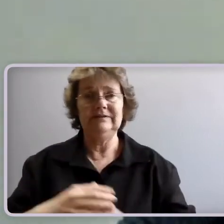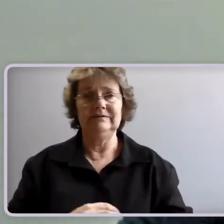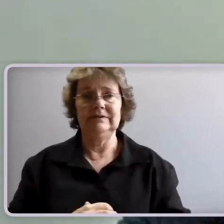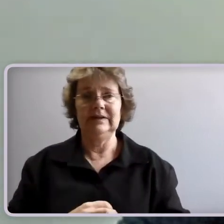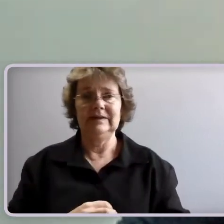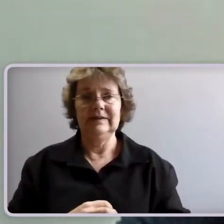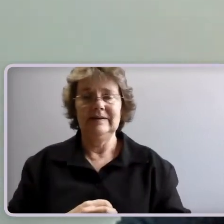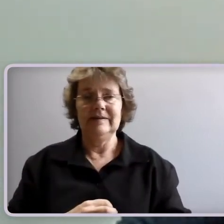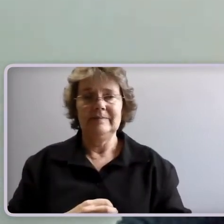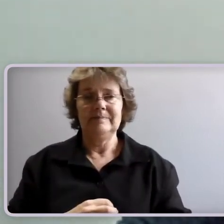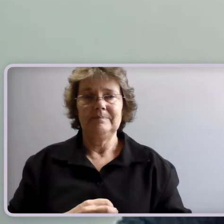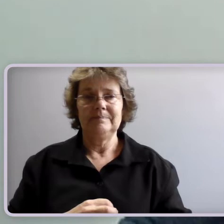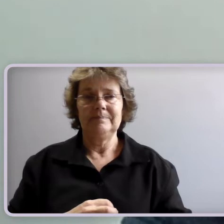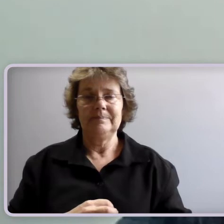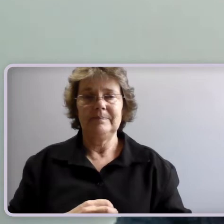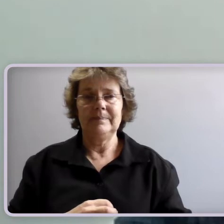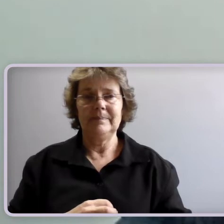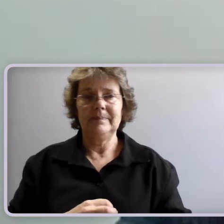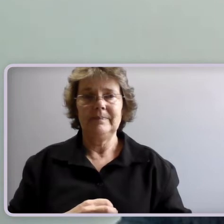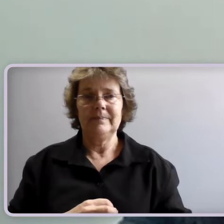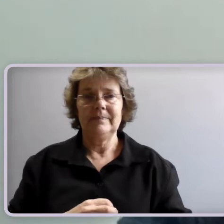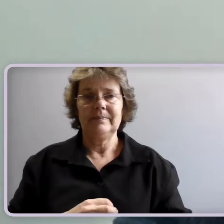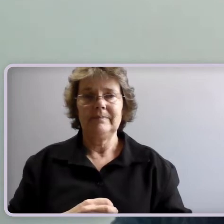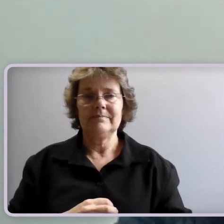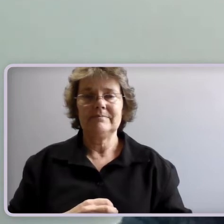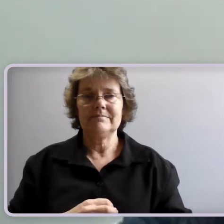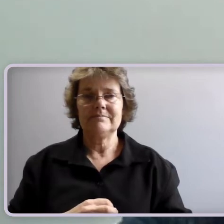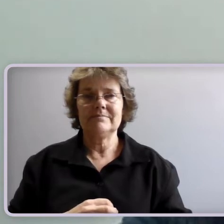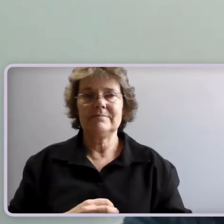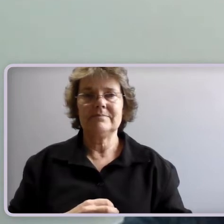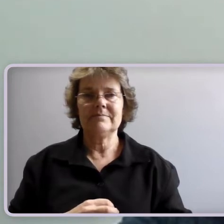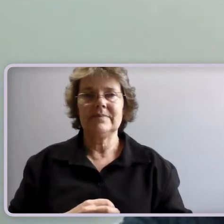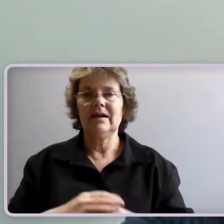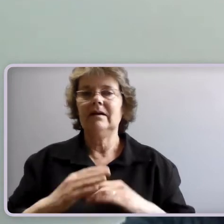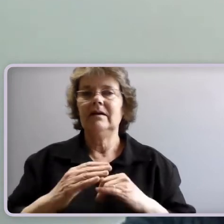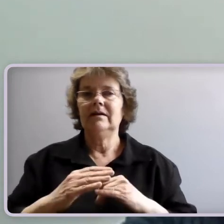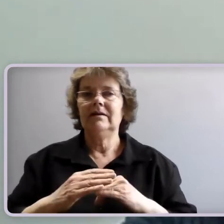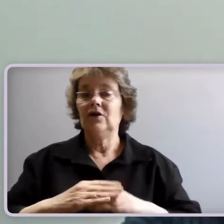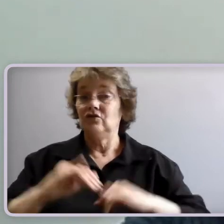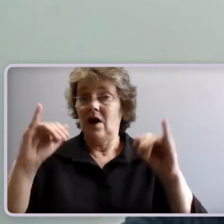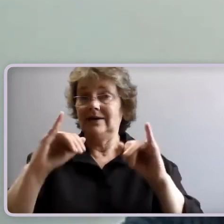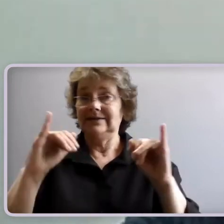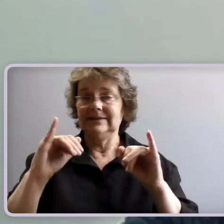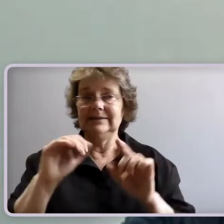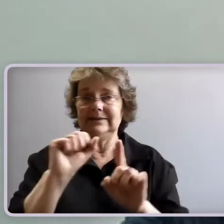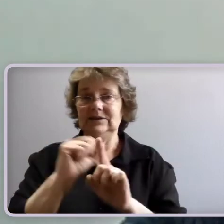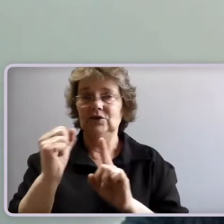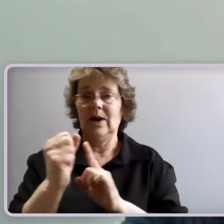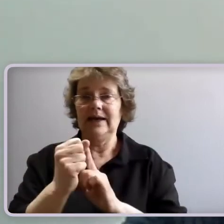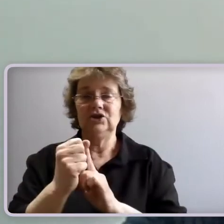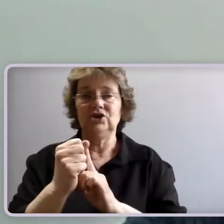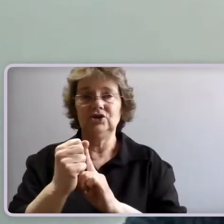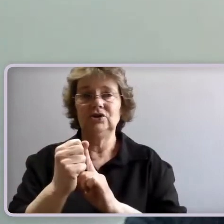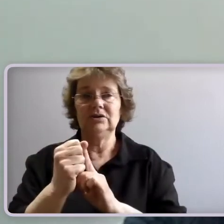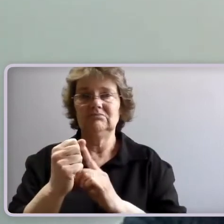the the crisis situation. There was no support